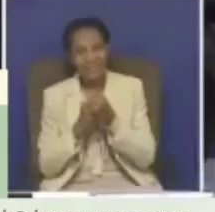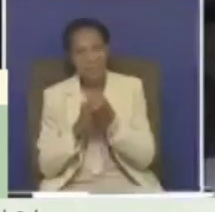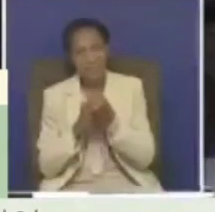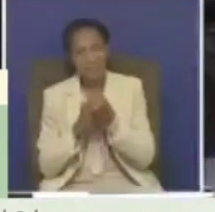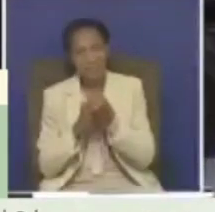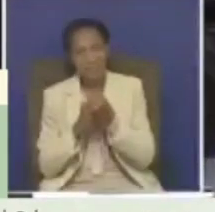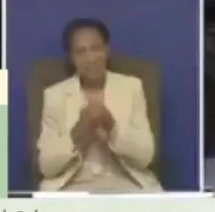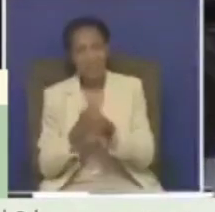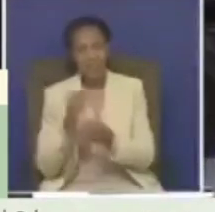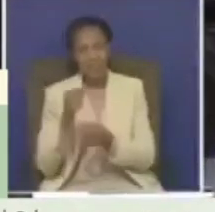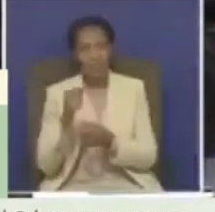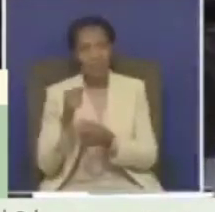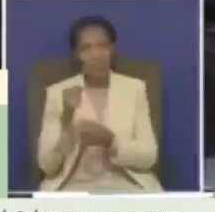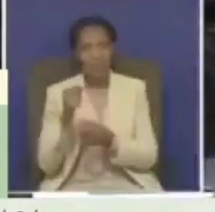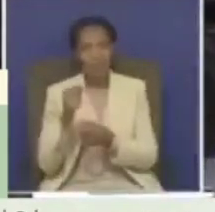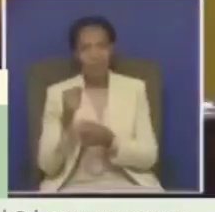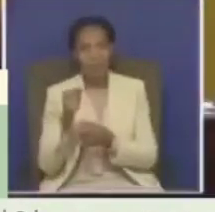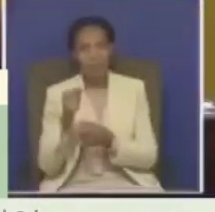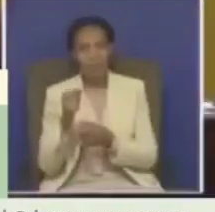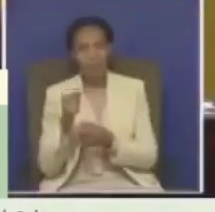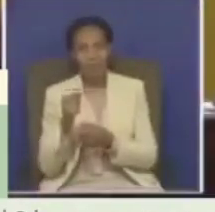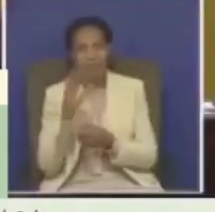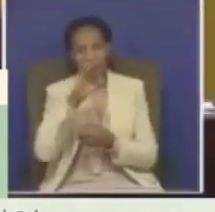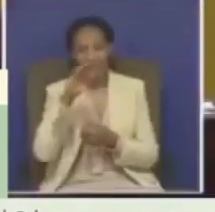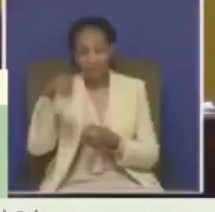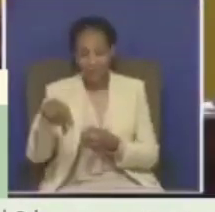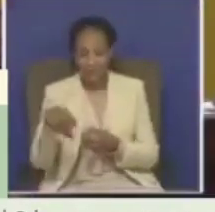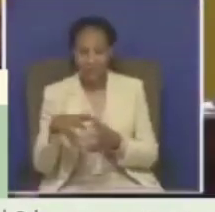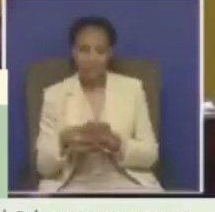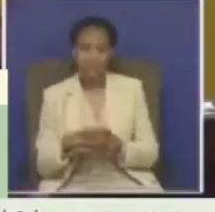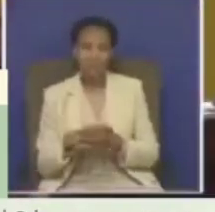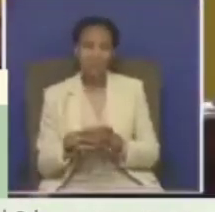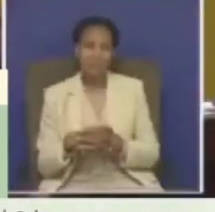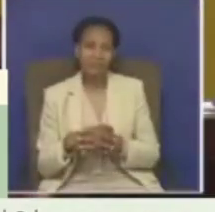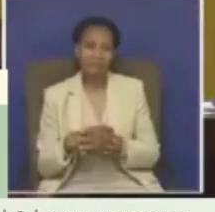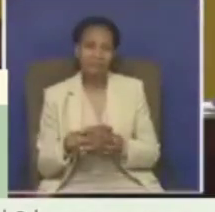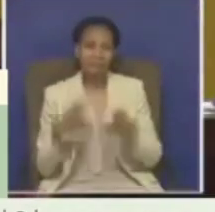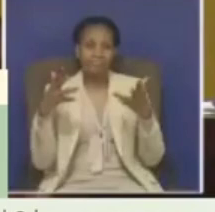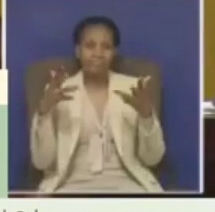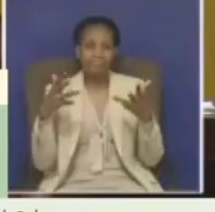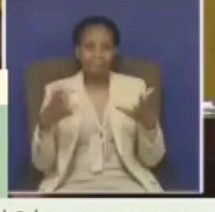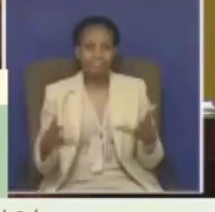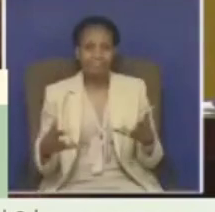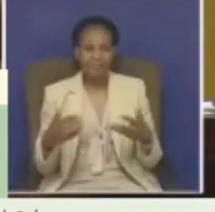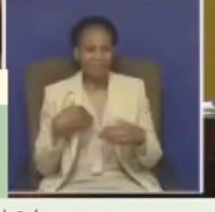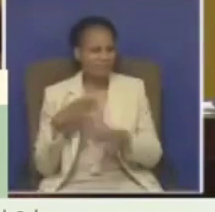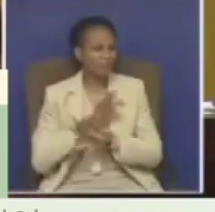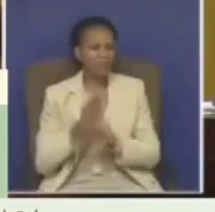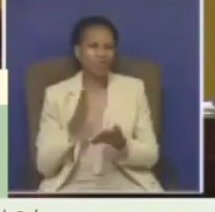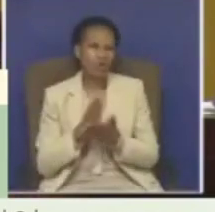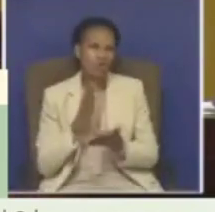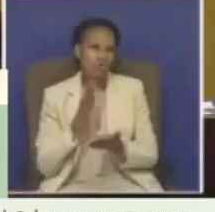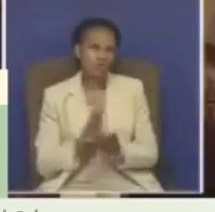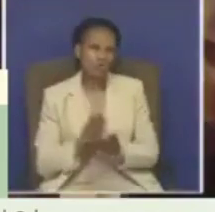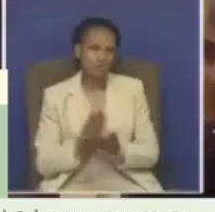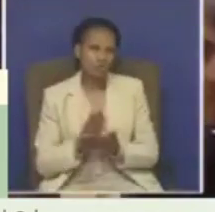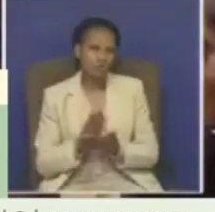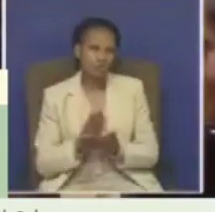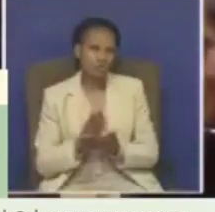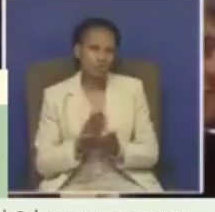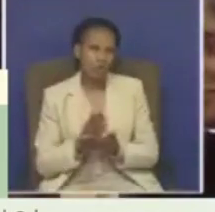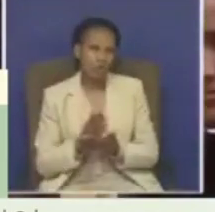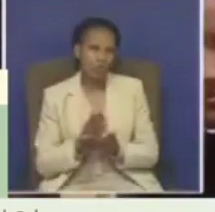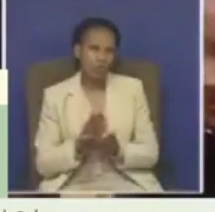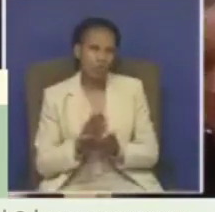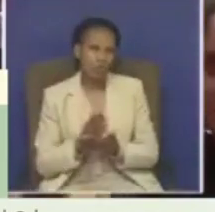you. Thank you. Freedom Front Plus. Thank you, Honorable Chairperson. I'm not sure that we should now entertain the substance of